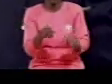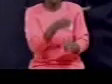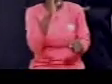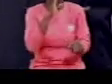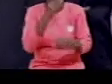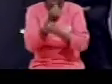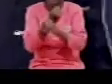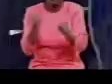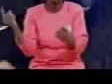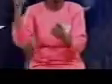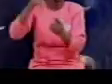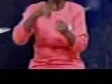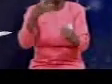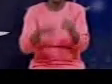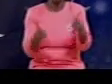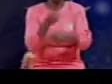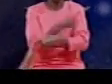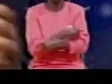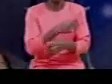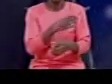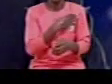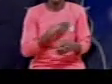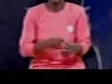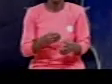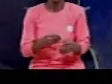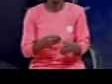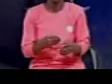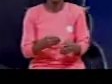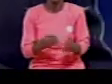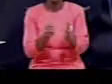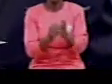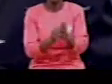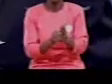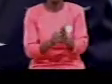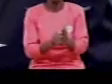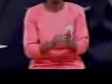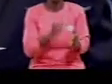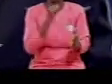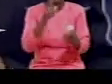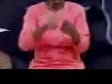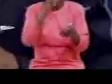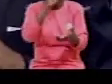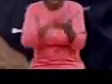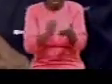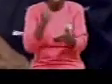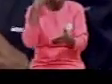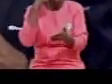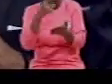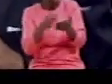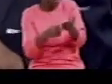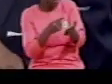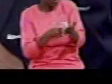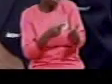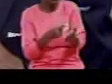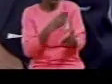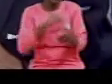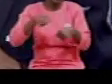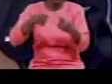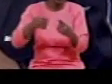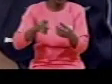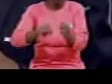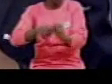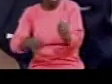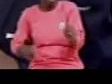no halfway believers, that they believe for some time and then they go away, that they believe for a season and then they go away, but they will believe